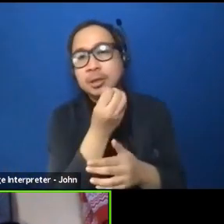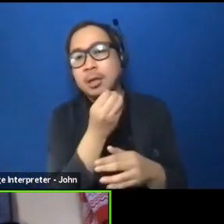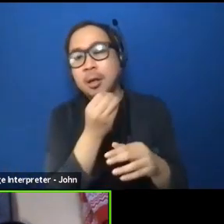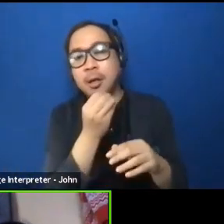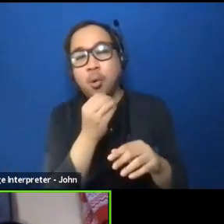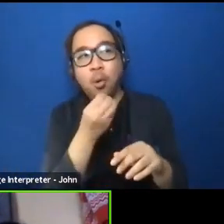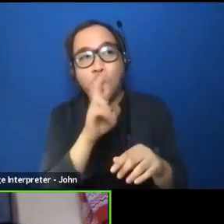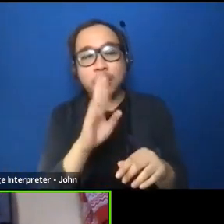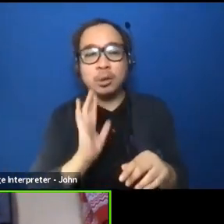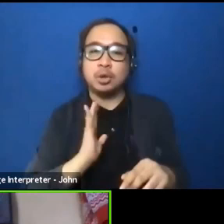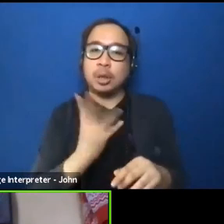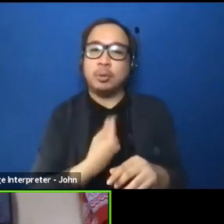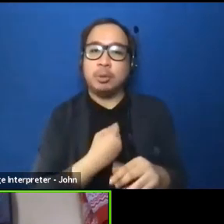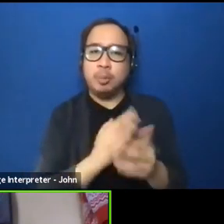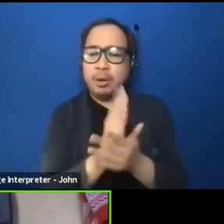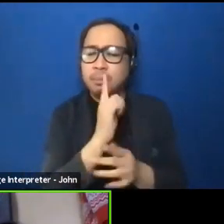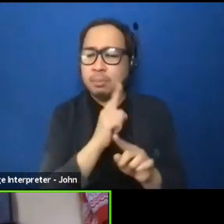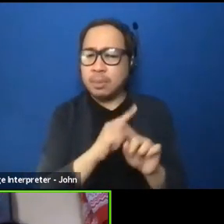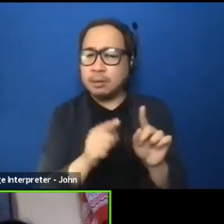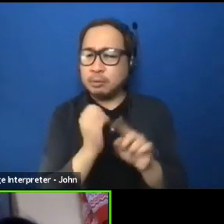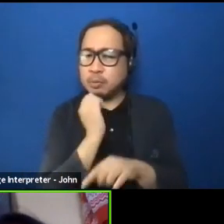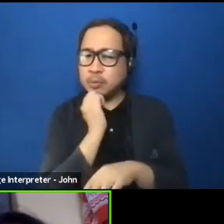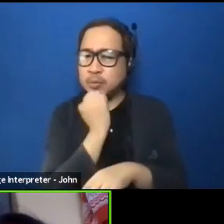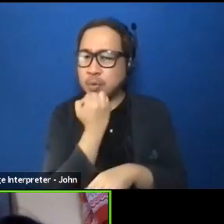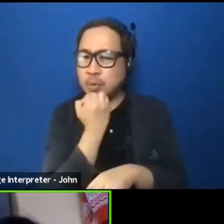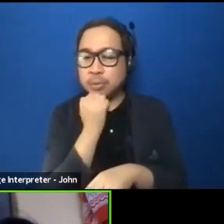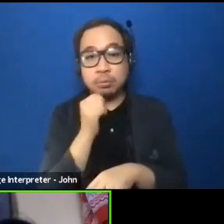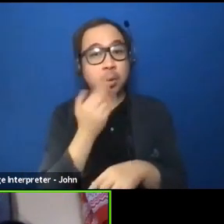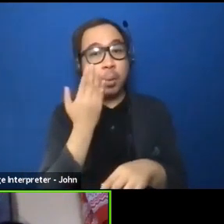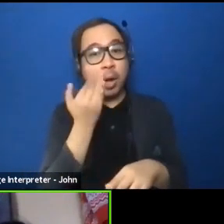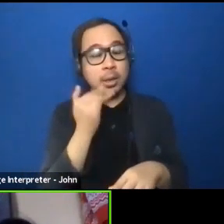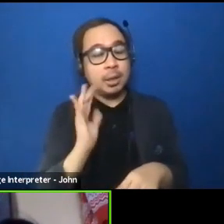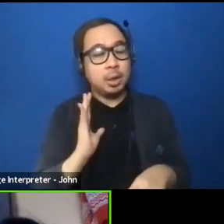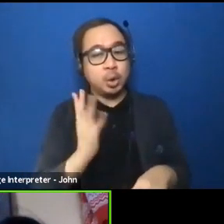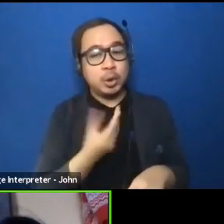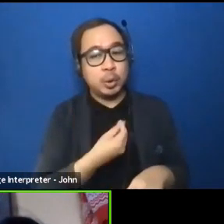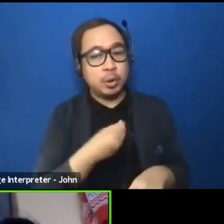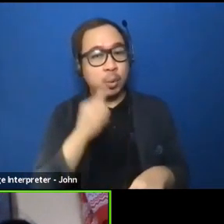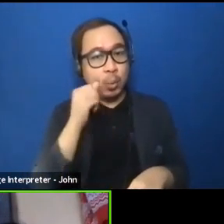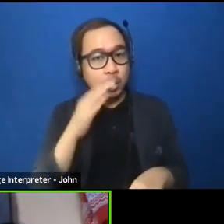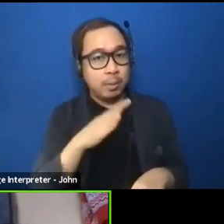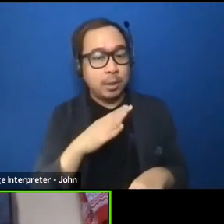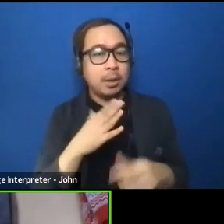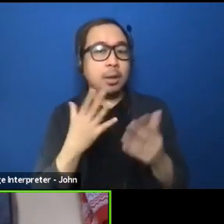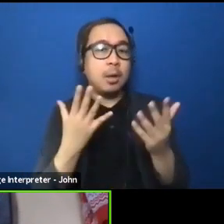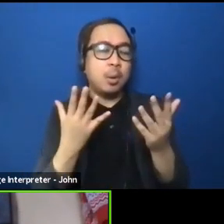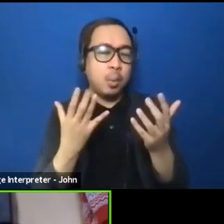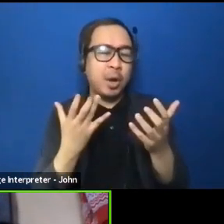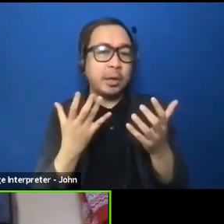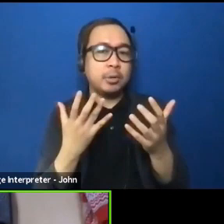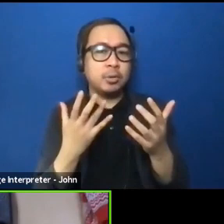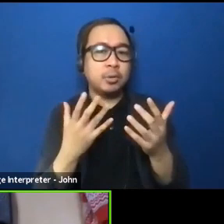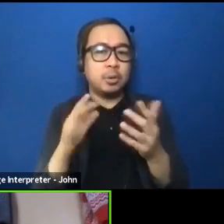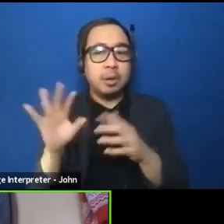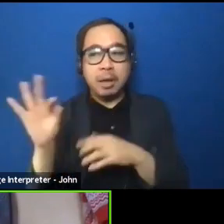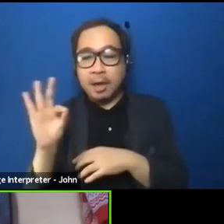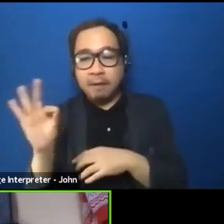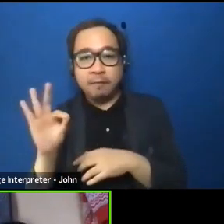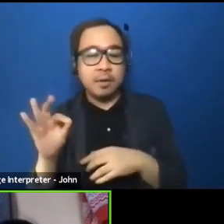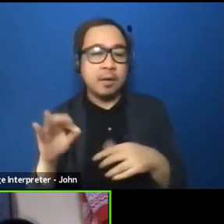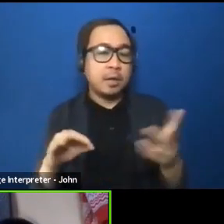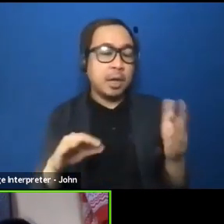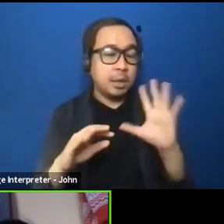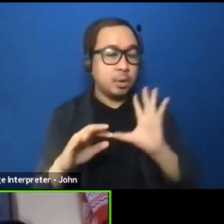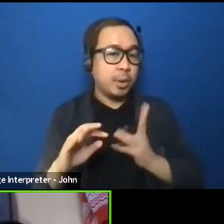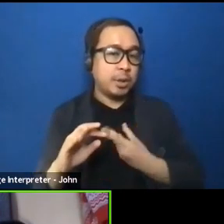because we transgender people, we transgender women want to tick F. Transgender men want to take male. Similarly,